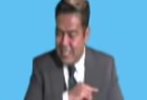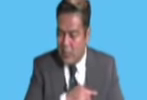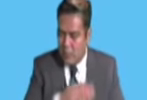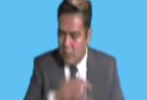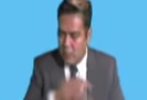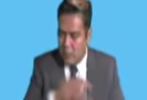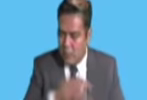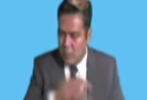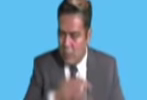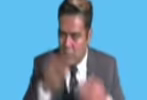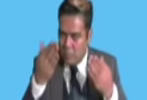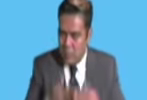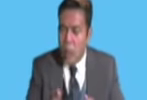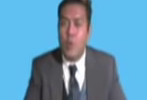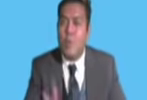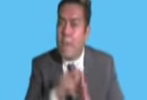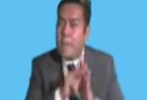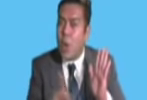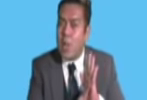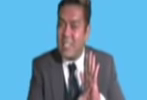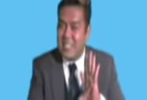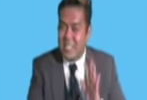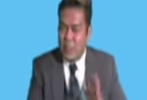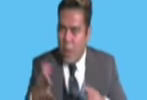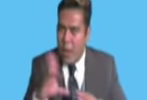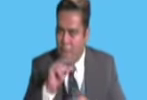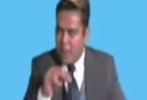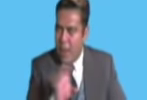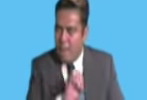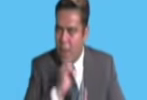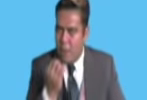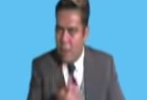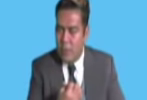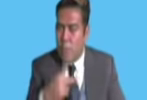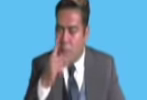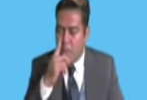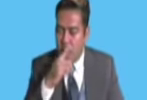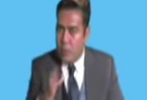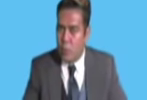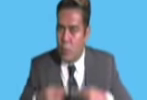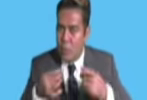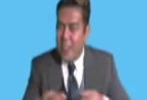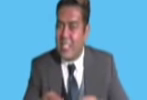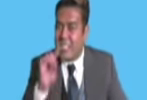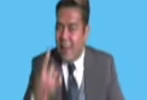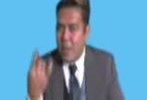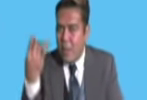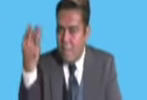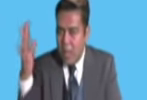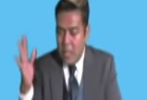about policies that create enabling environment for our people towards